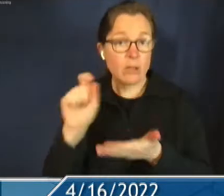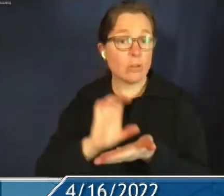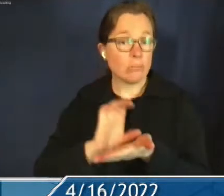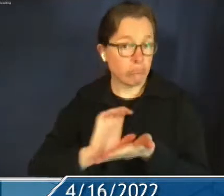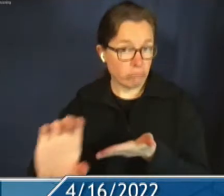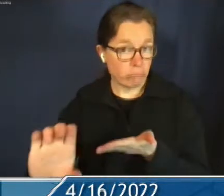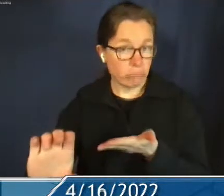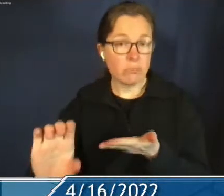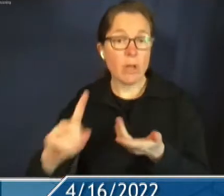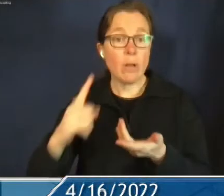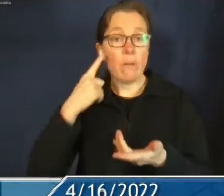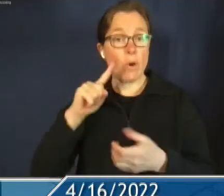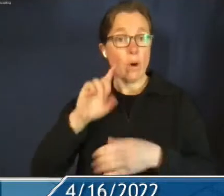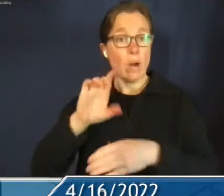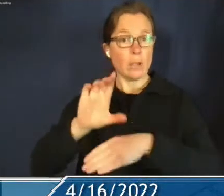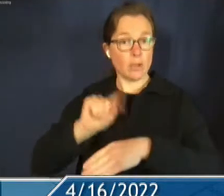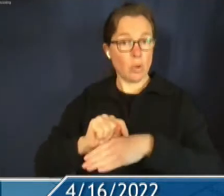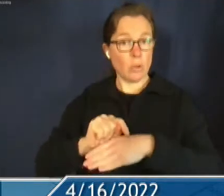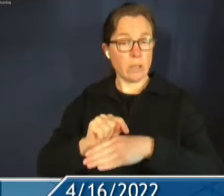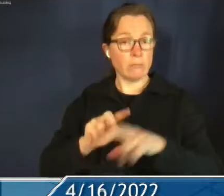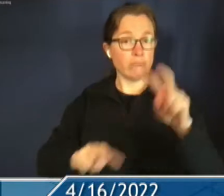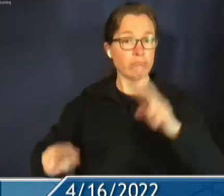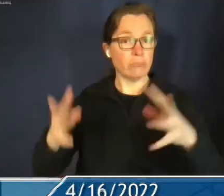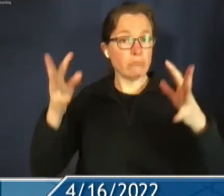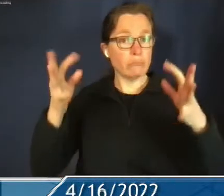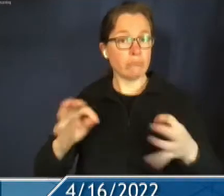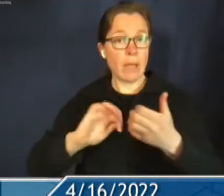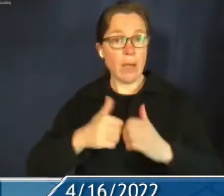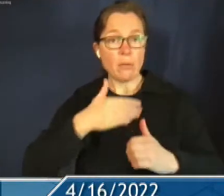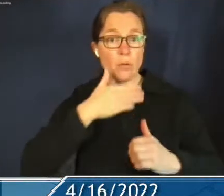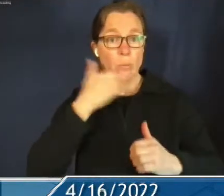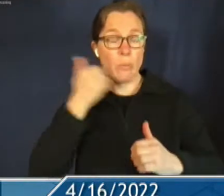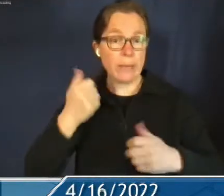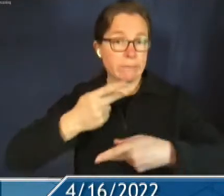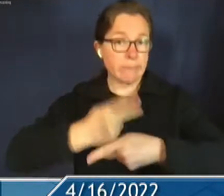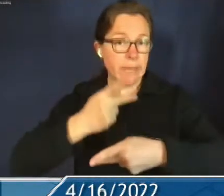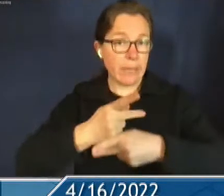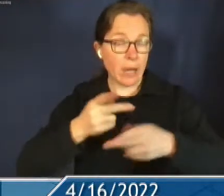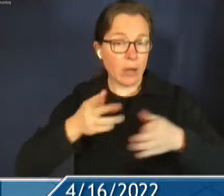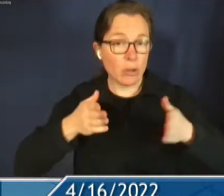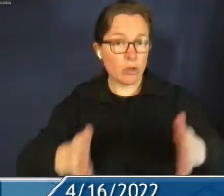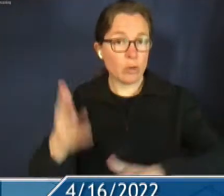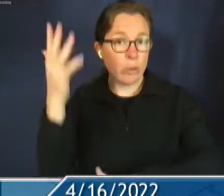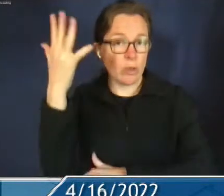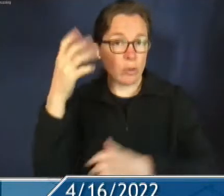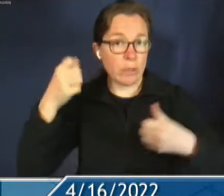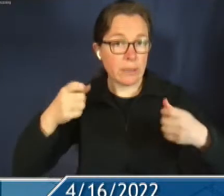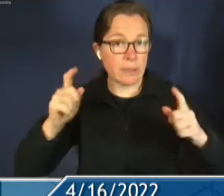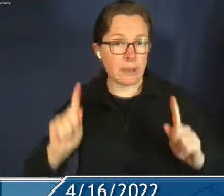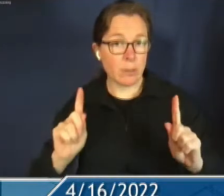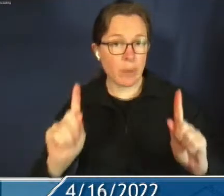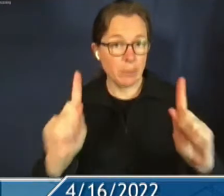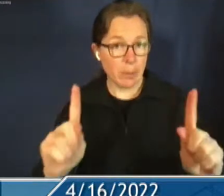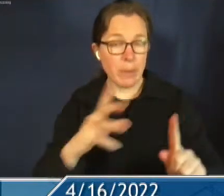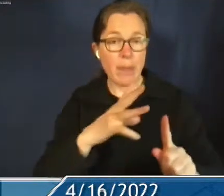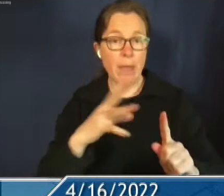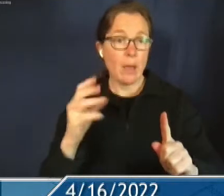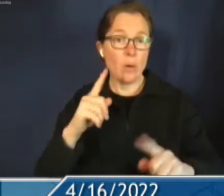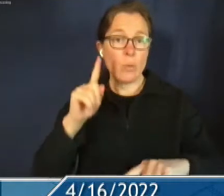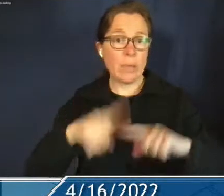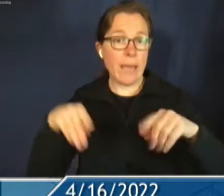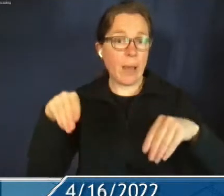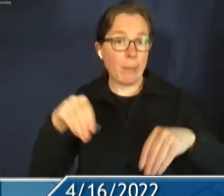a consultant to determine the best way to fund long-term street tree maintenance and tree-related sidewalk repair. We can't just plant trees and think the job